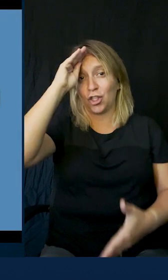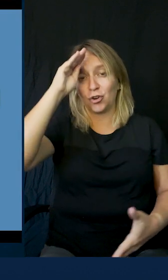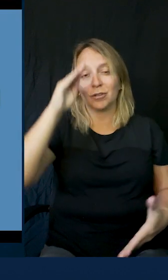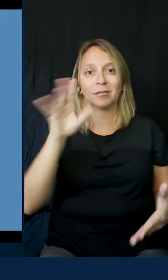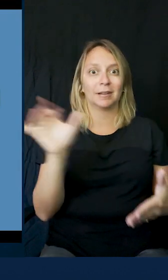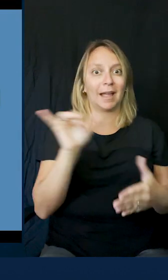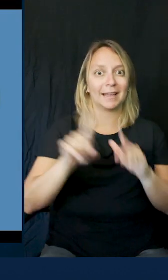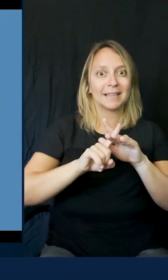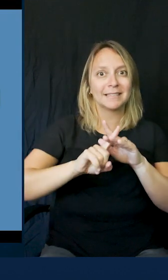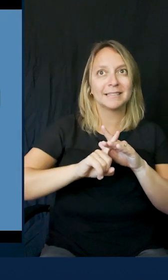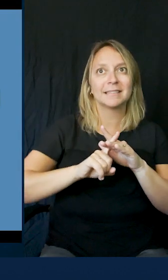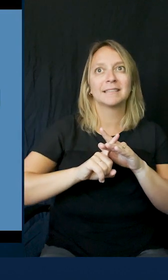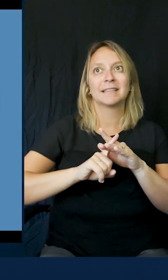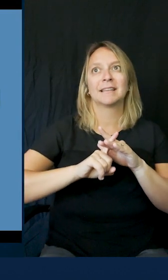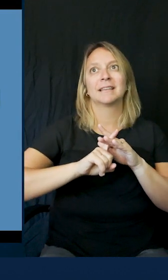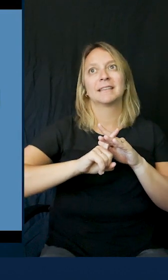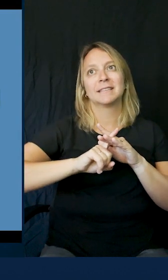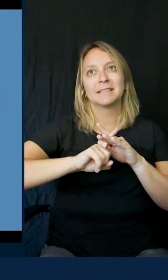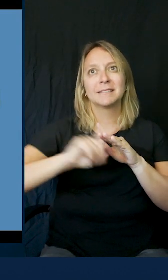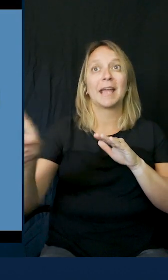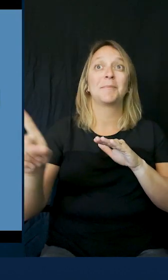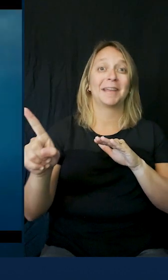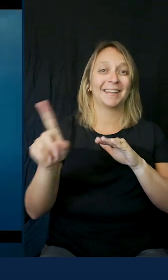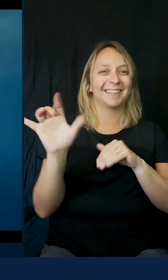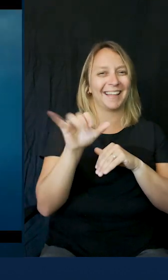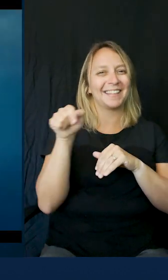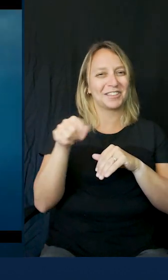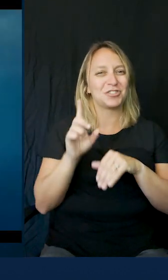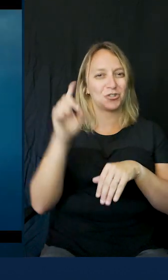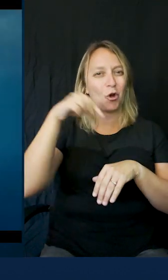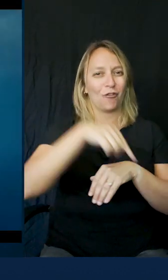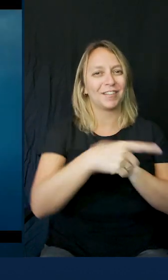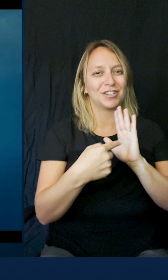including escaping predation, as this dolphin is showing us.